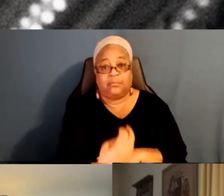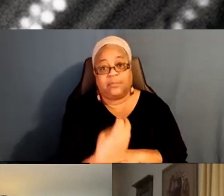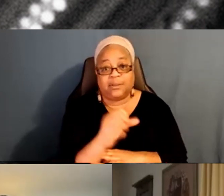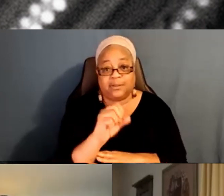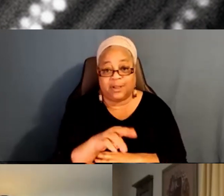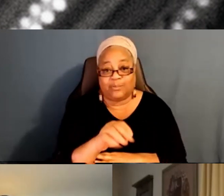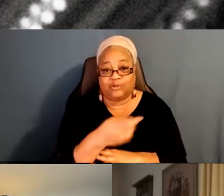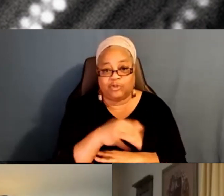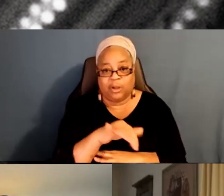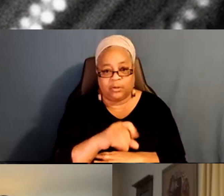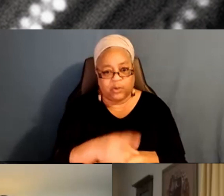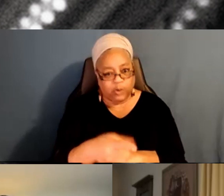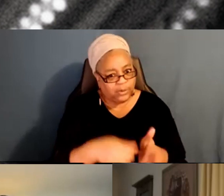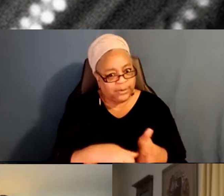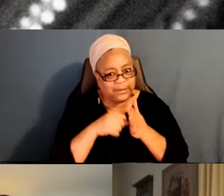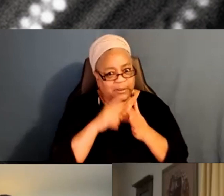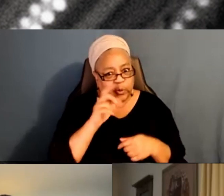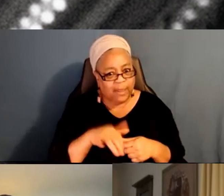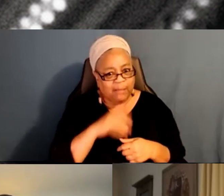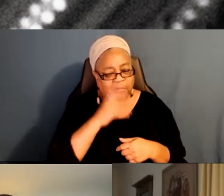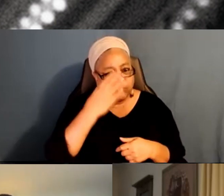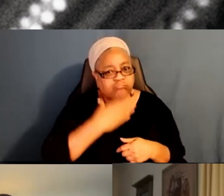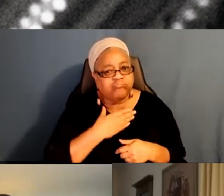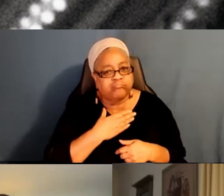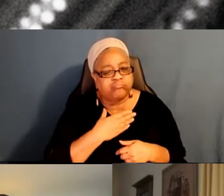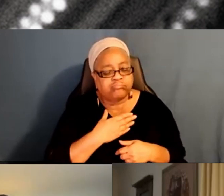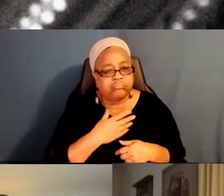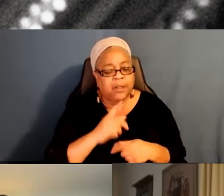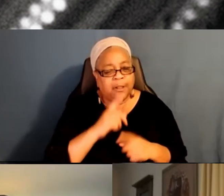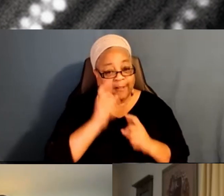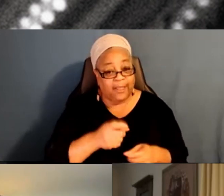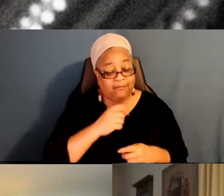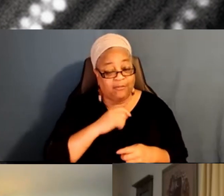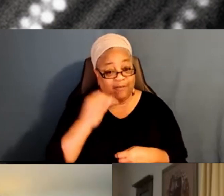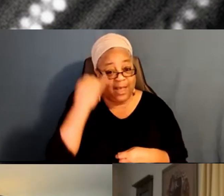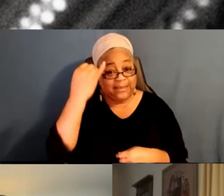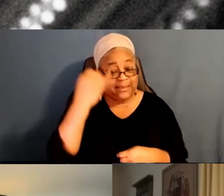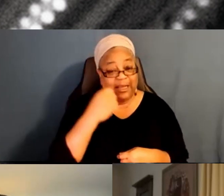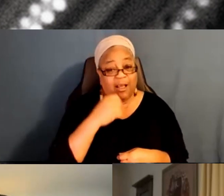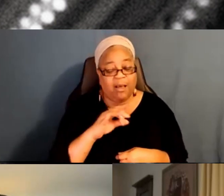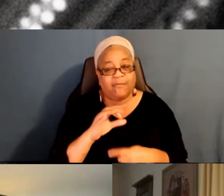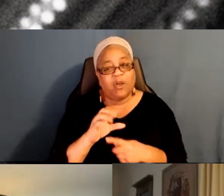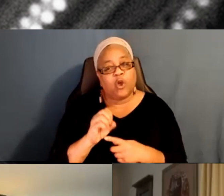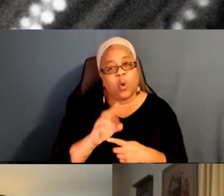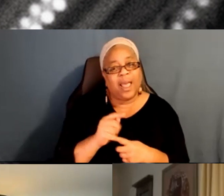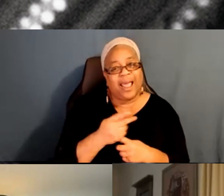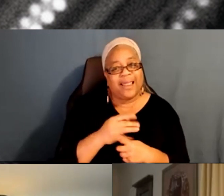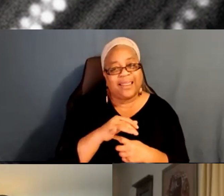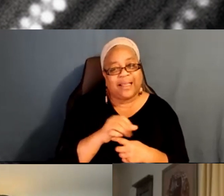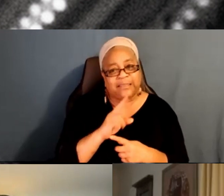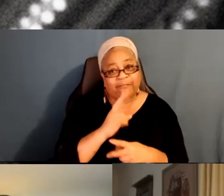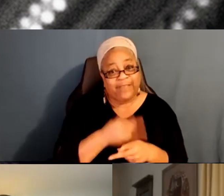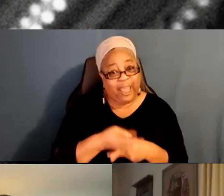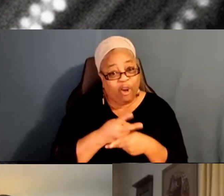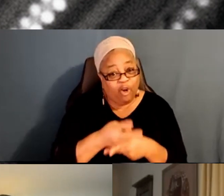upon that, right? And that the gift of the idea of a poetics of care is not